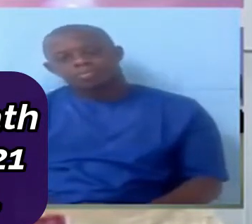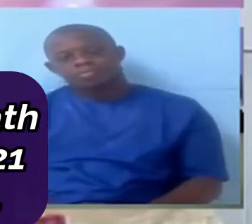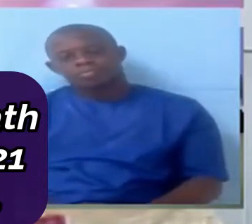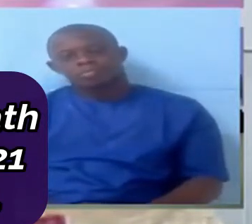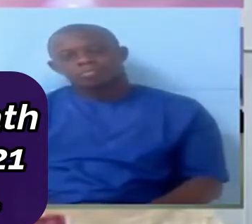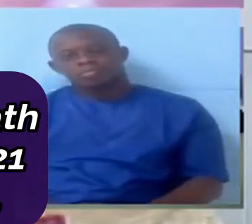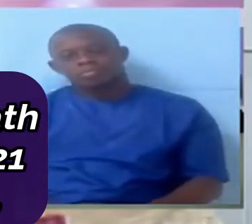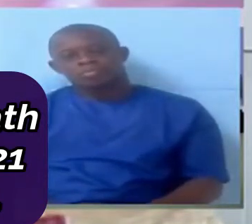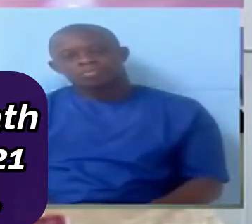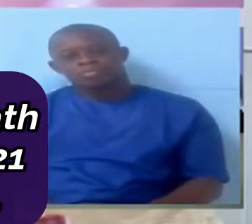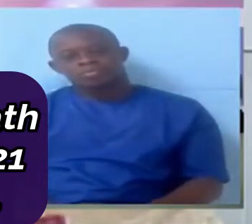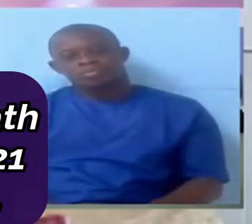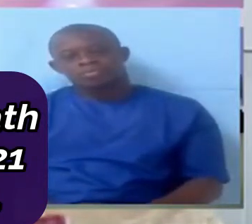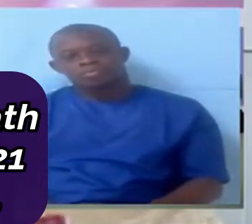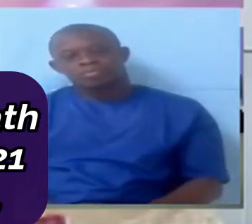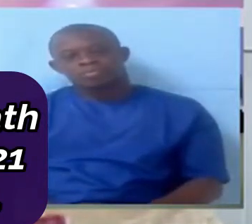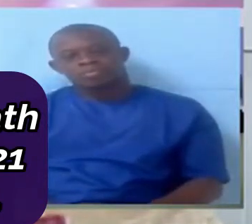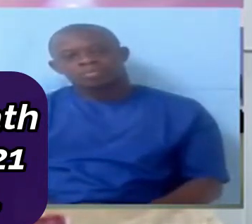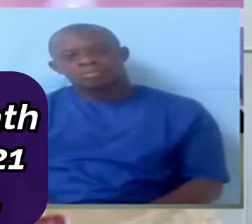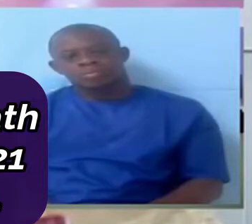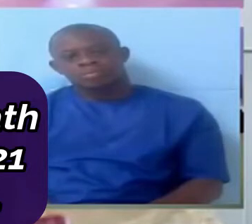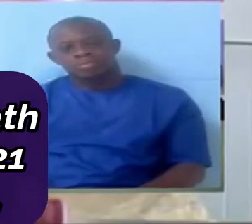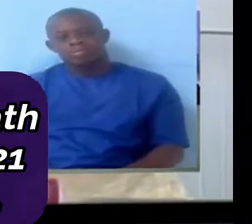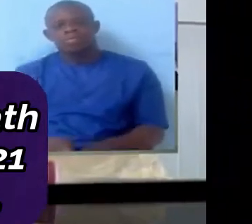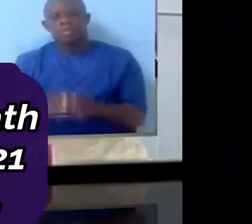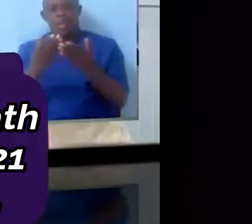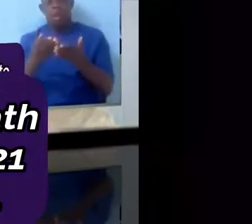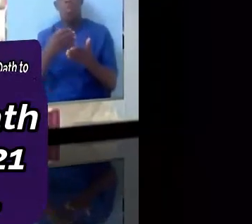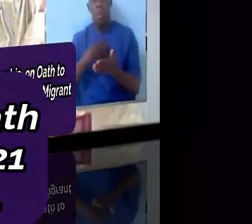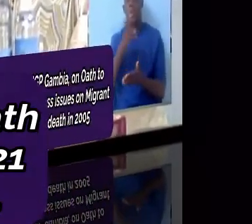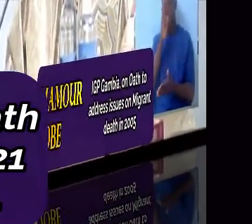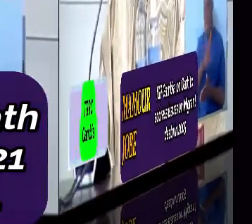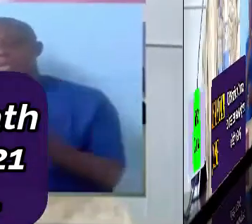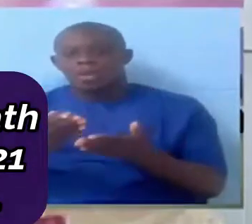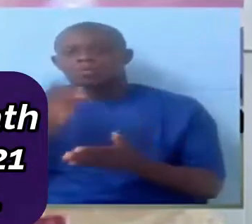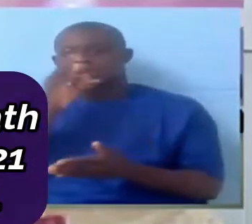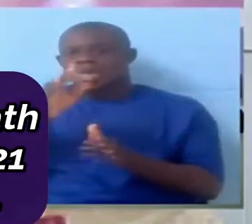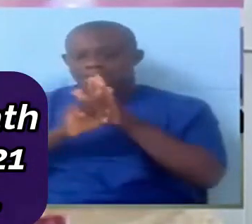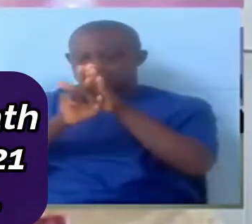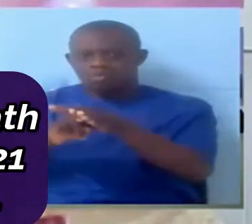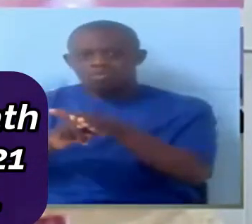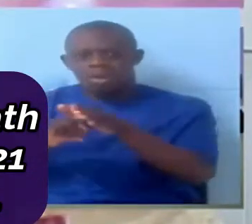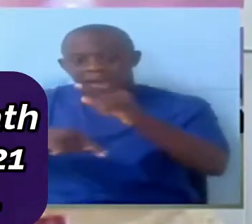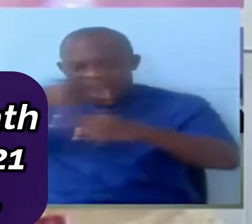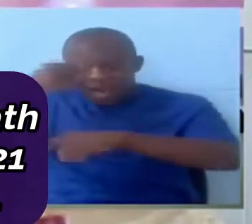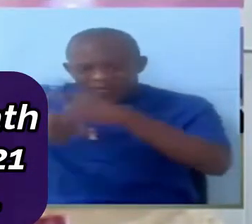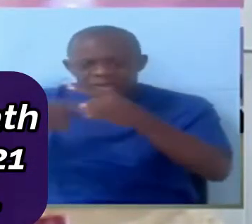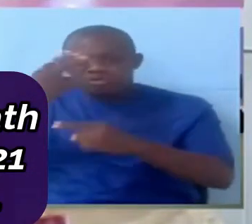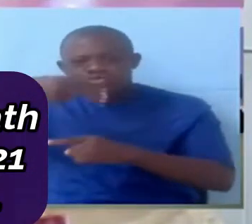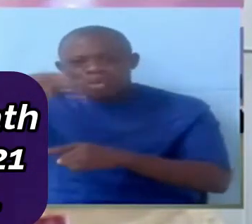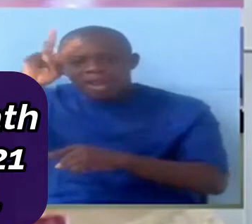a matter that we all have to thoroughly investigate. Let's say, for instance, after midnight,